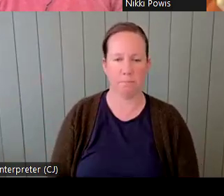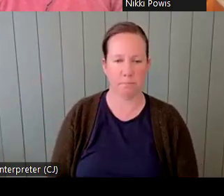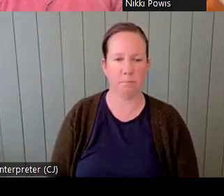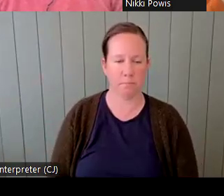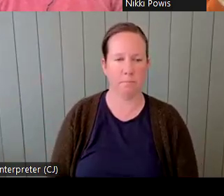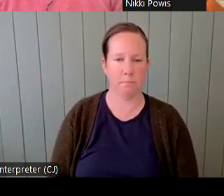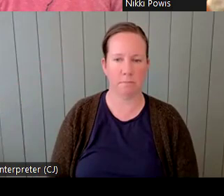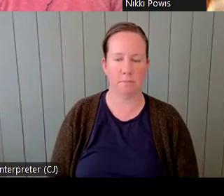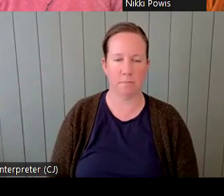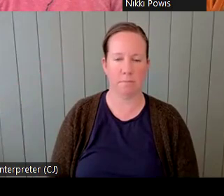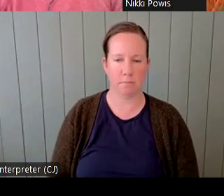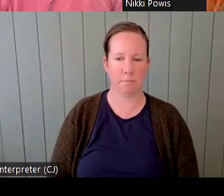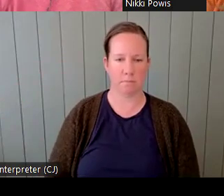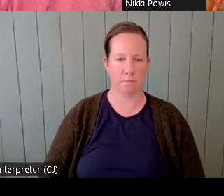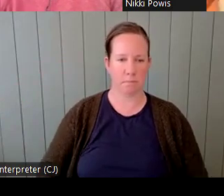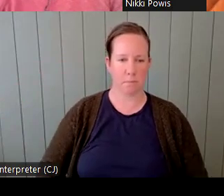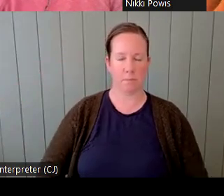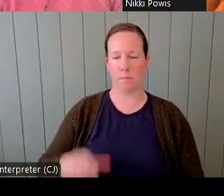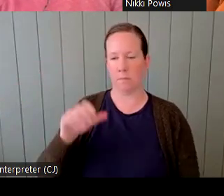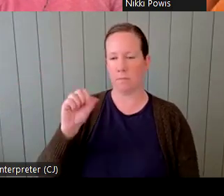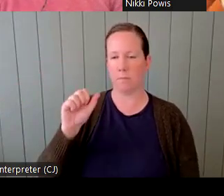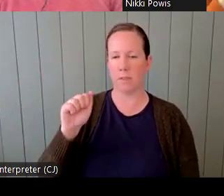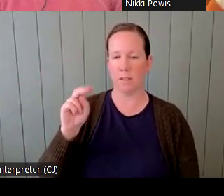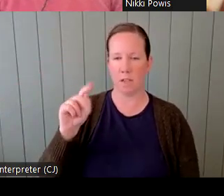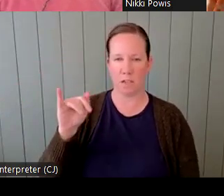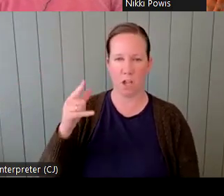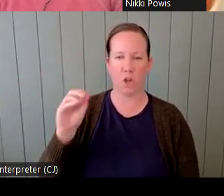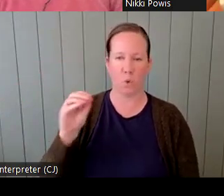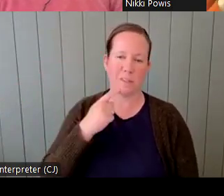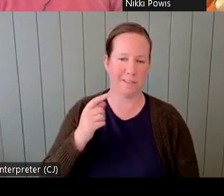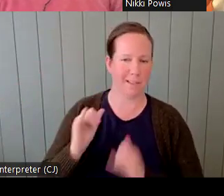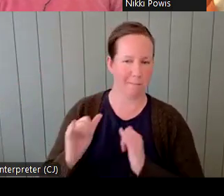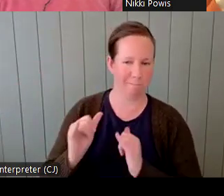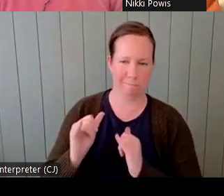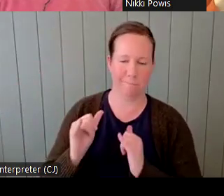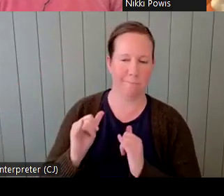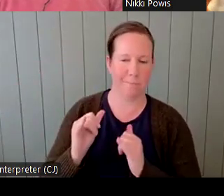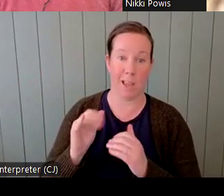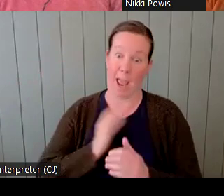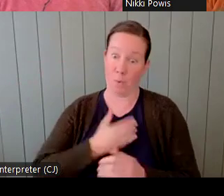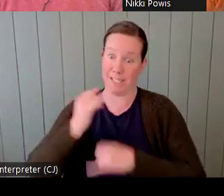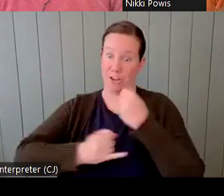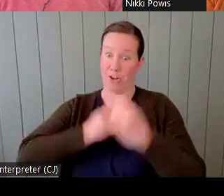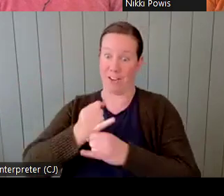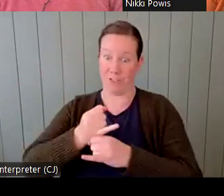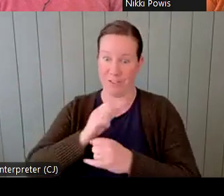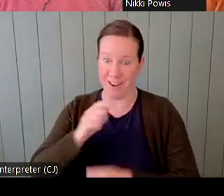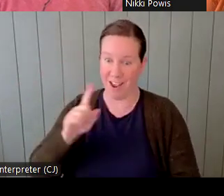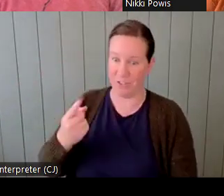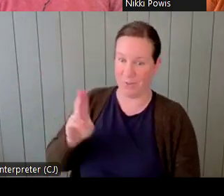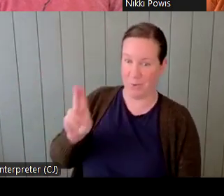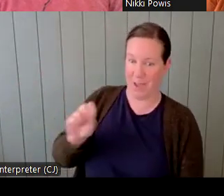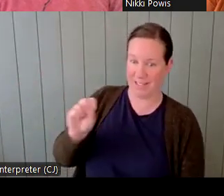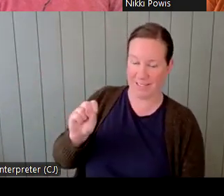doesn't matter. Yeah, ours as well, and it's actually international because it's all done online.